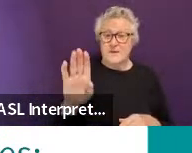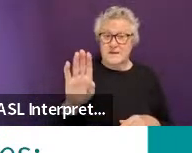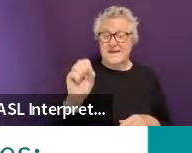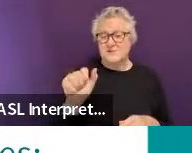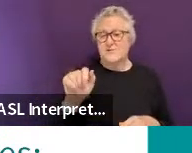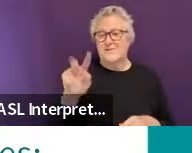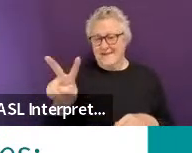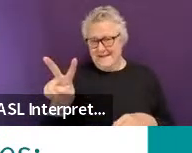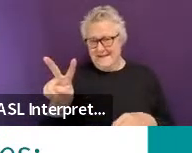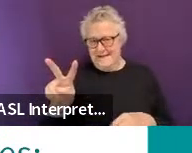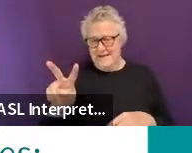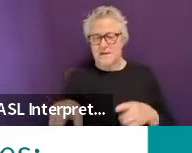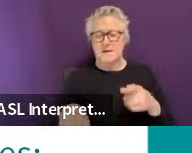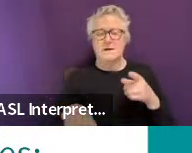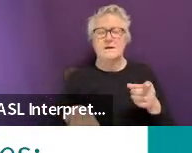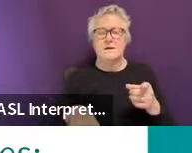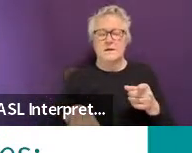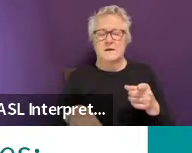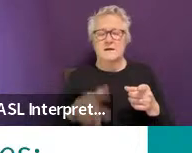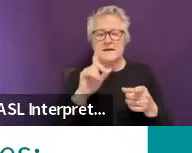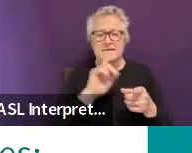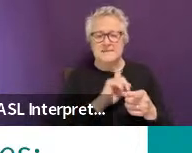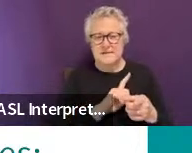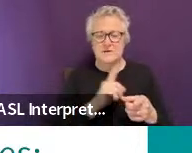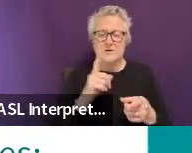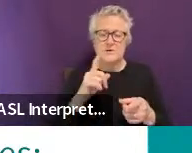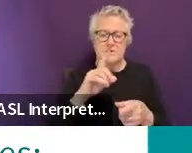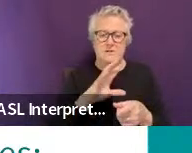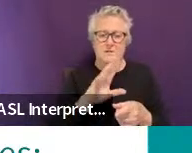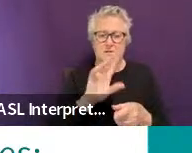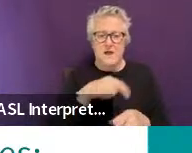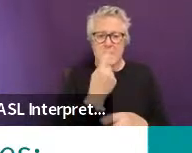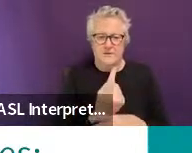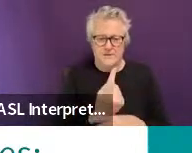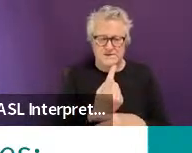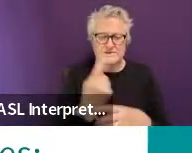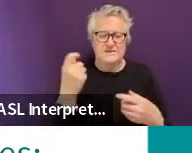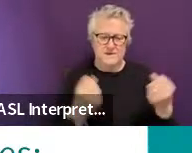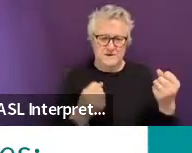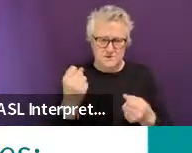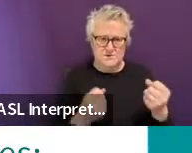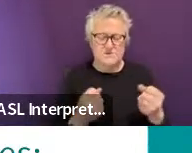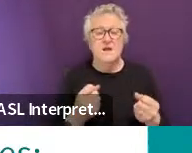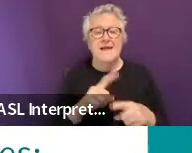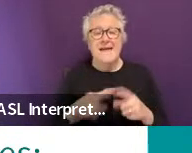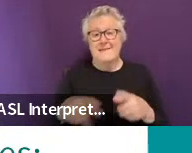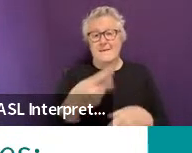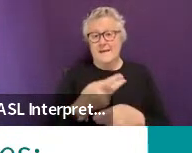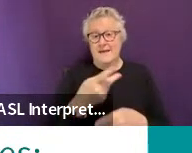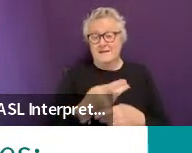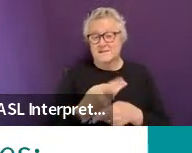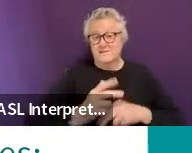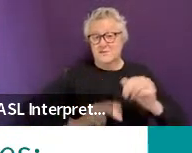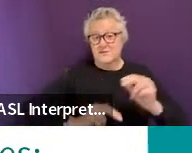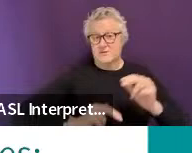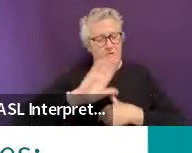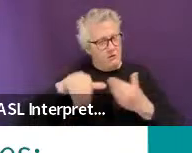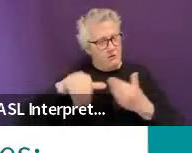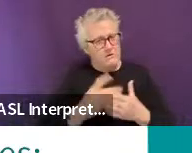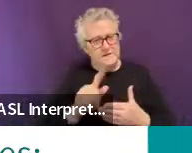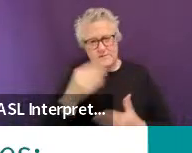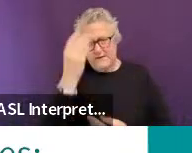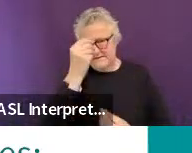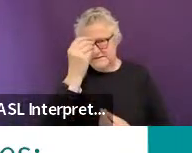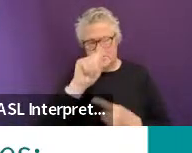up in those same backups as vehicles. We got limited active transportation facilities, and then the maintenance of the traffic during construction all need to be considered in